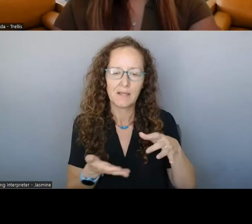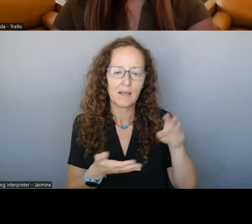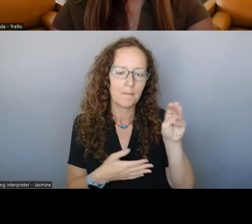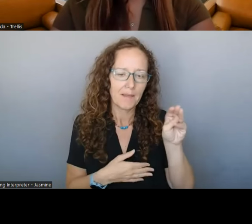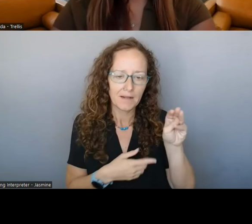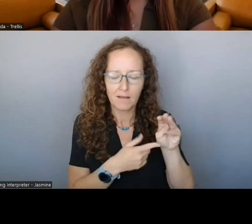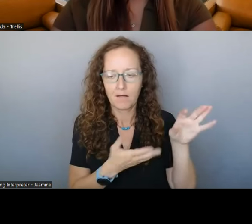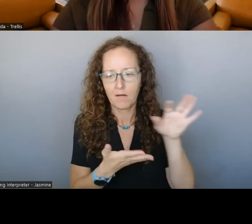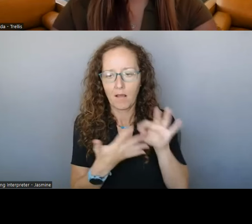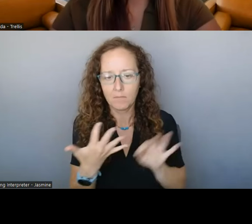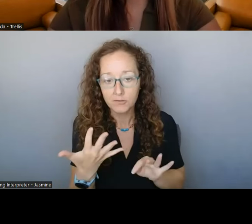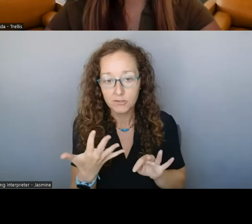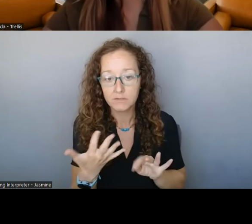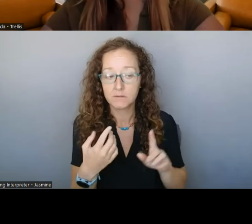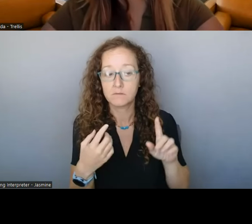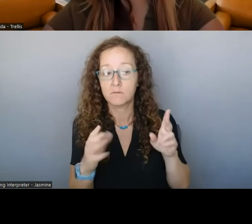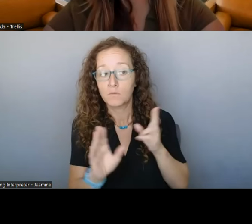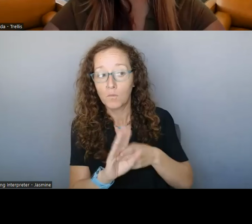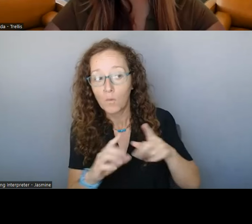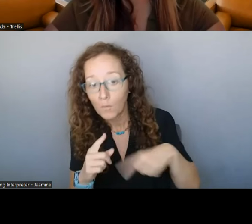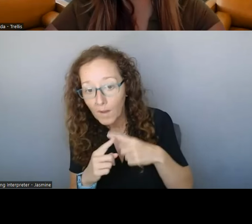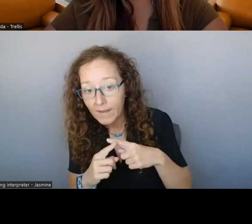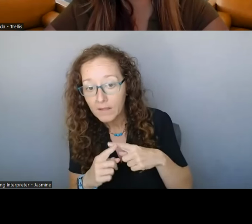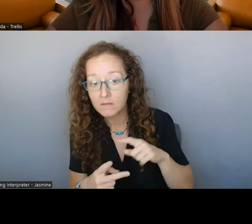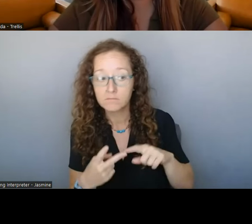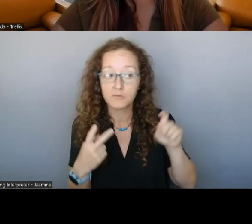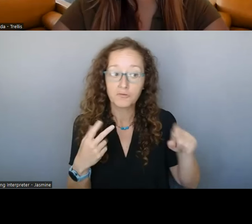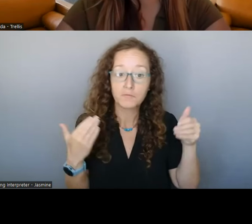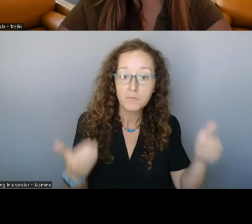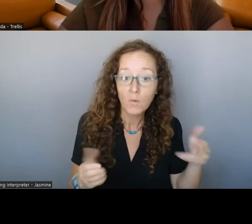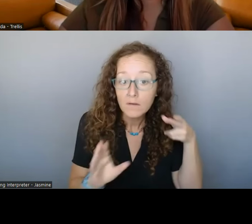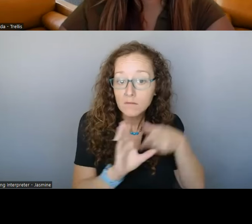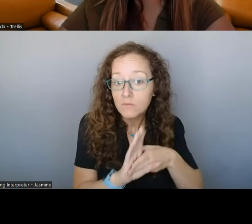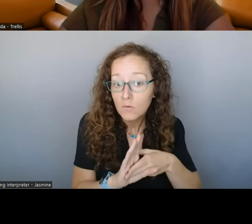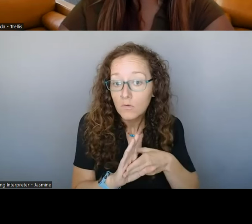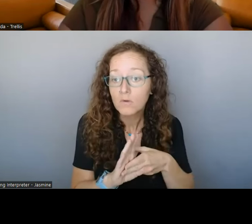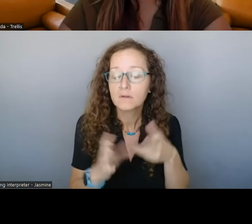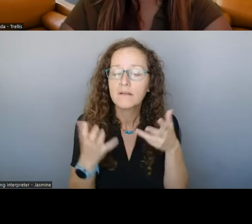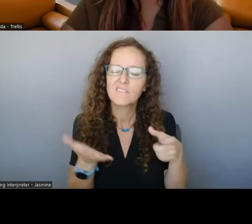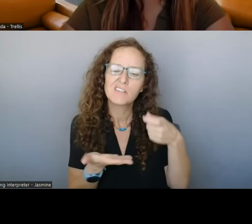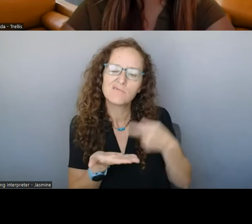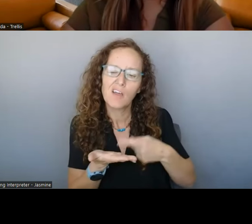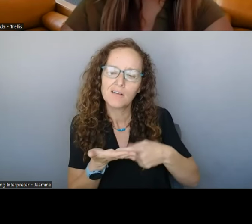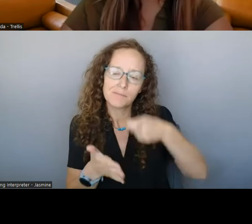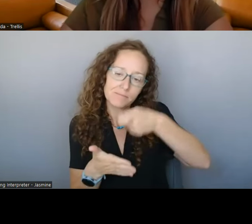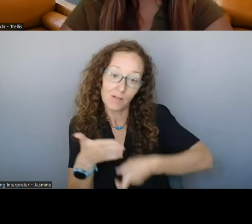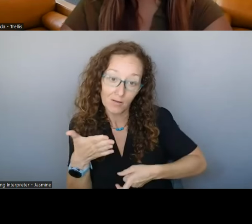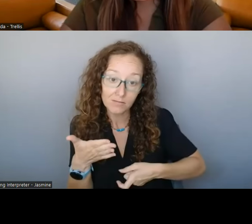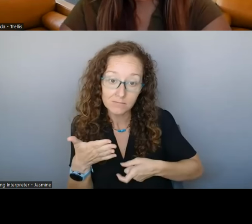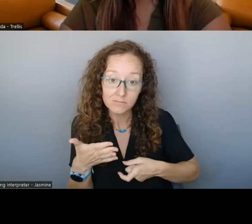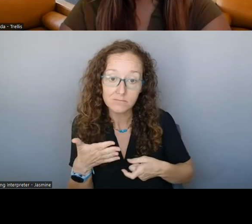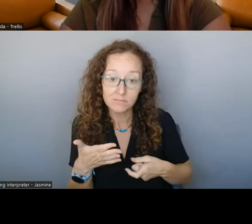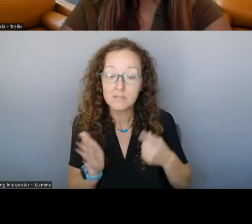you should enroll in Medicare, but we've also talked about some of the costs of Medicare, and we know that sometimes it can